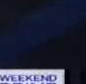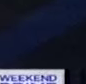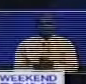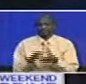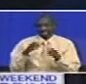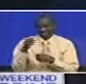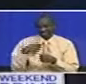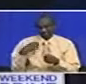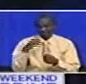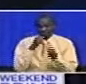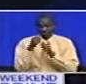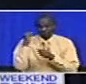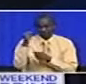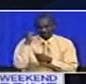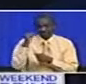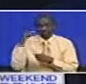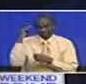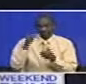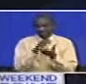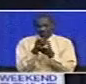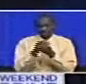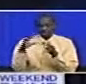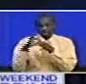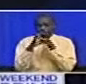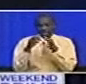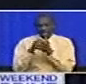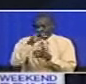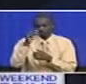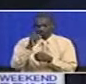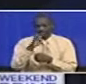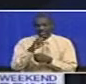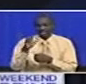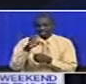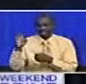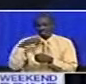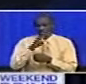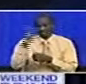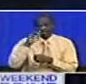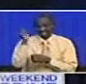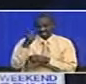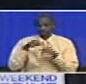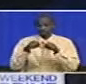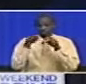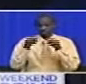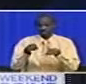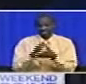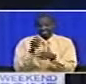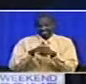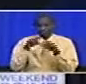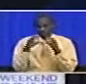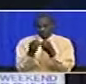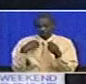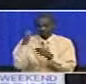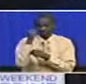Now, the battle for political supremacy between CORD and Jubilee coalitions in Western Kenya continued today as a group of